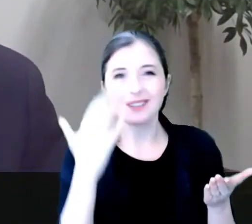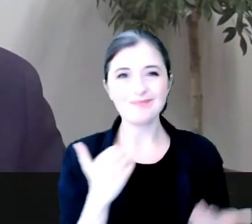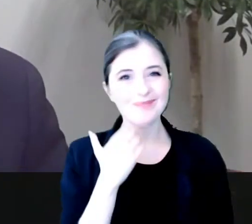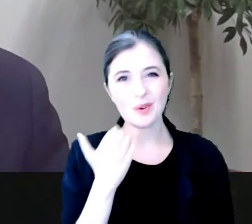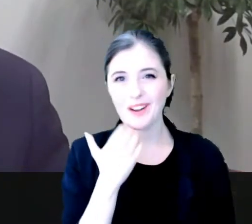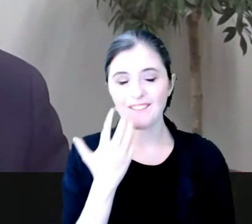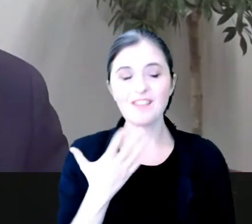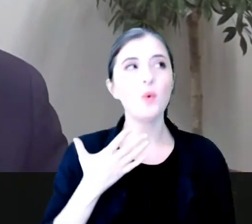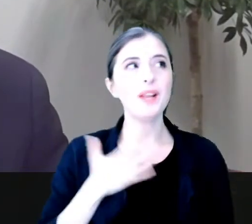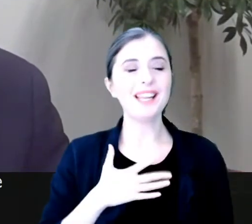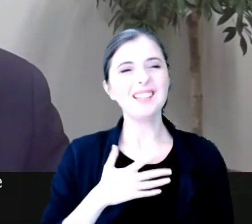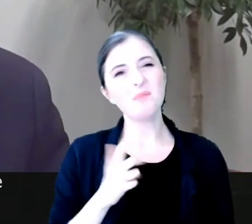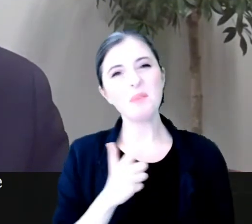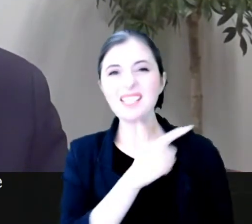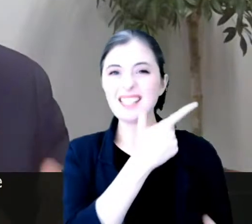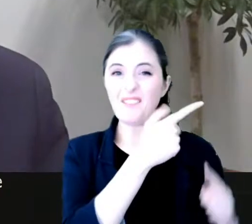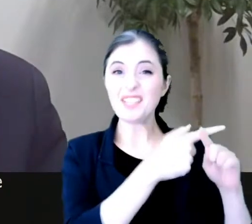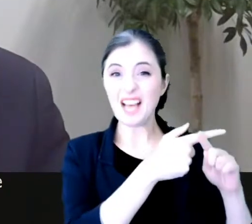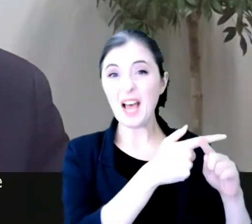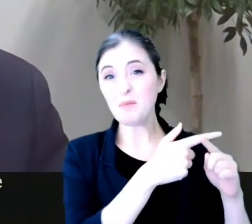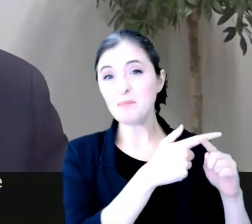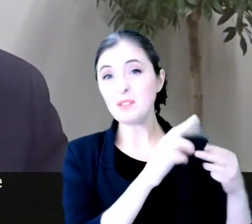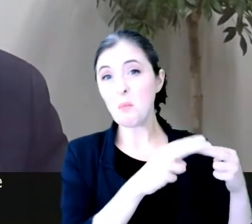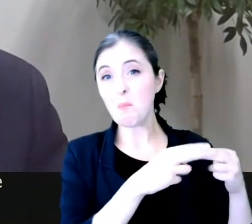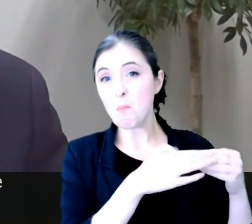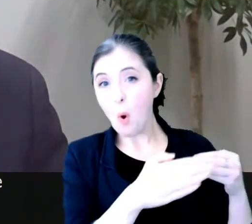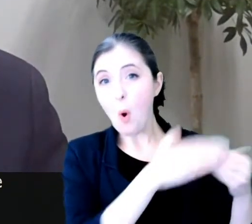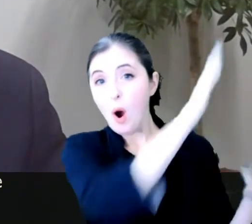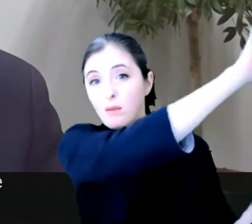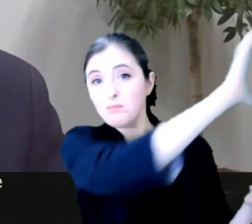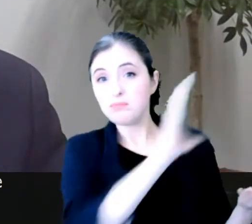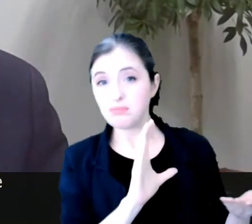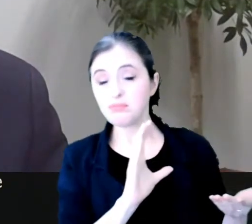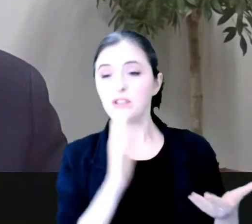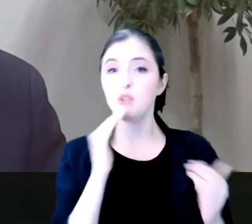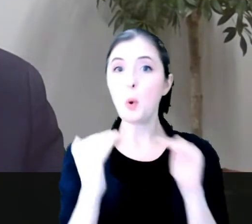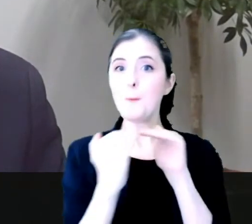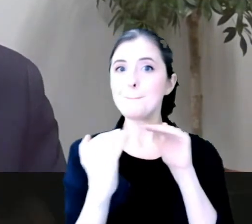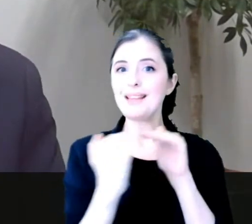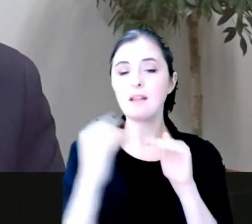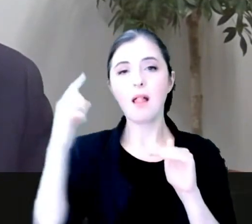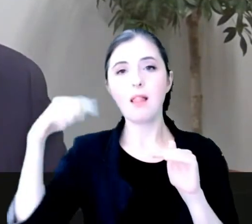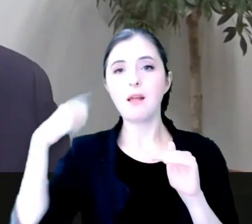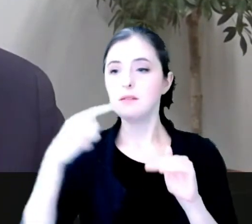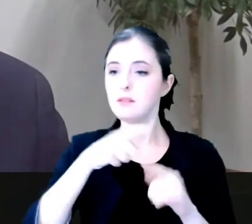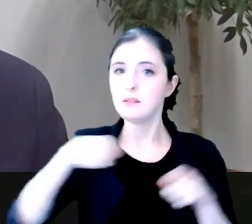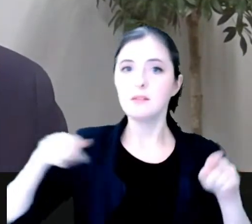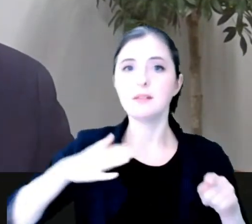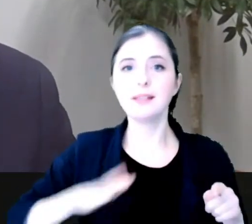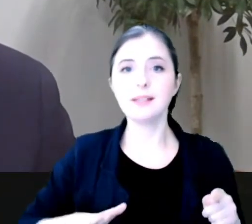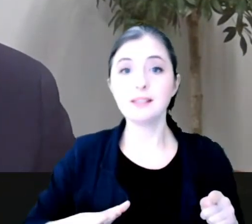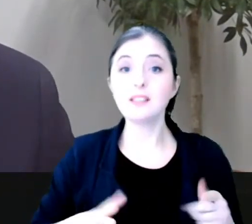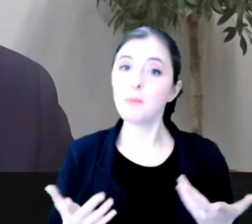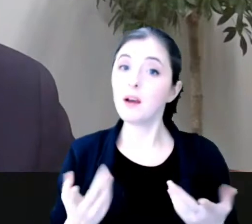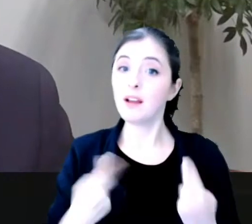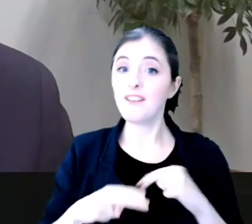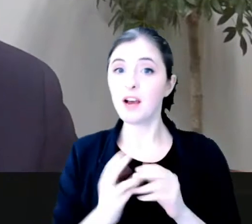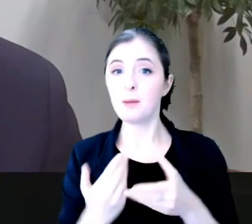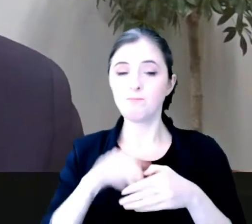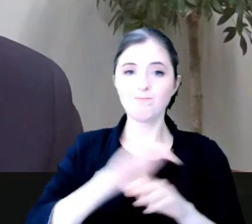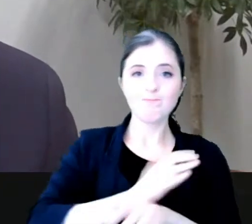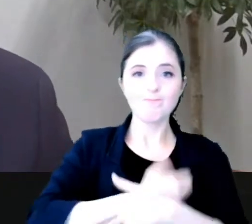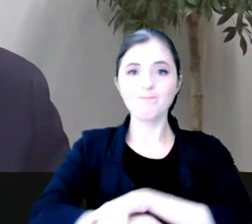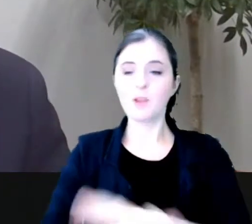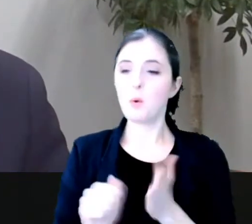times the amount of support the government's given us to meet London's housing needs. But as long as I'm there, I'll continue to make sure we have decent homes